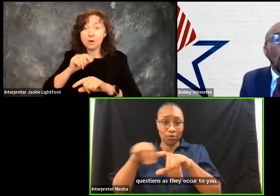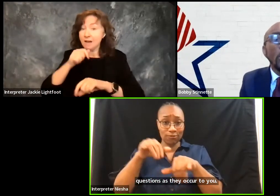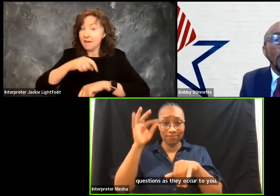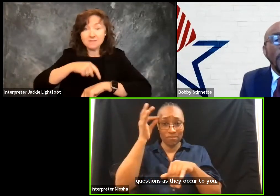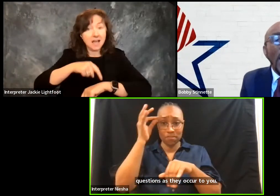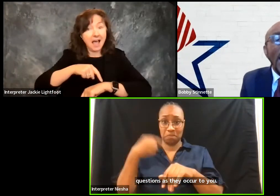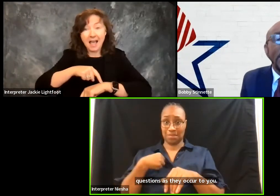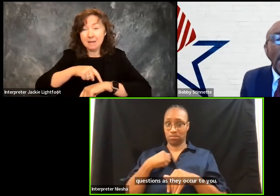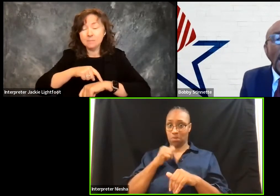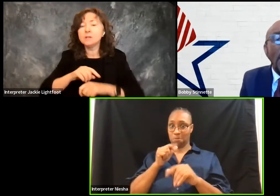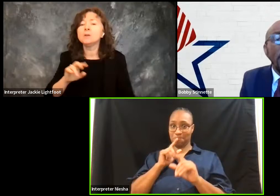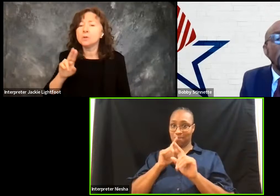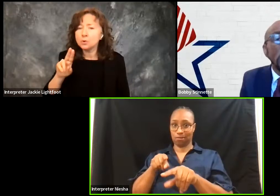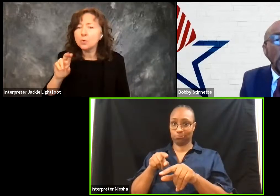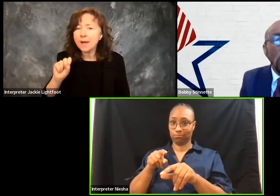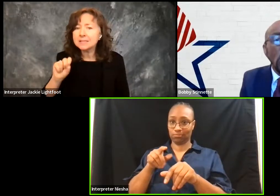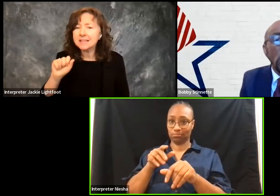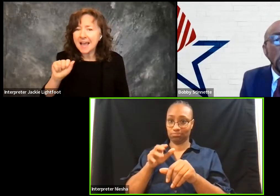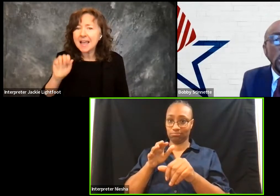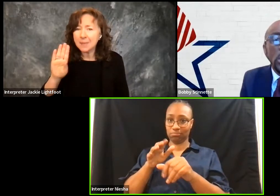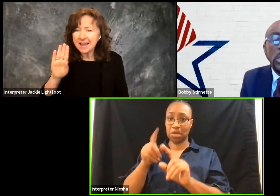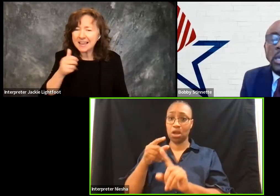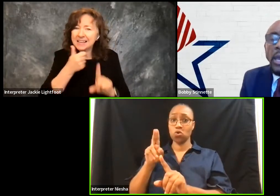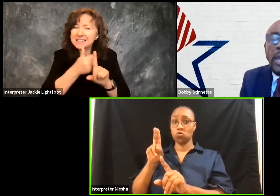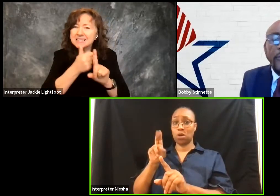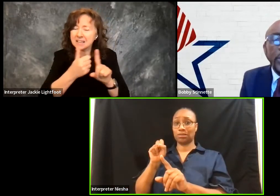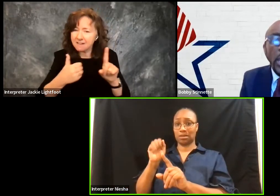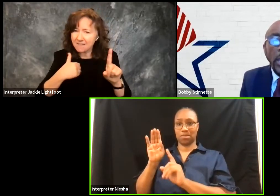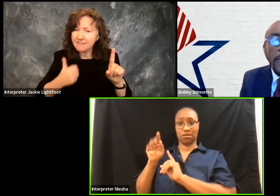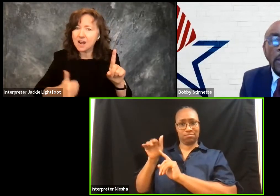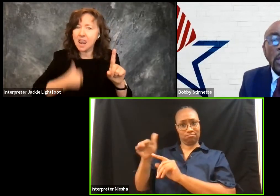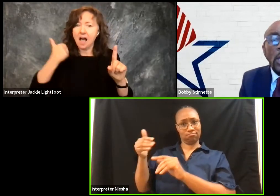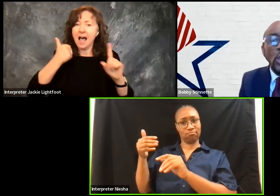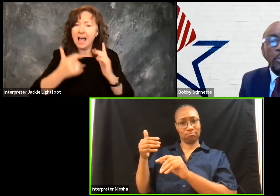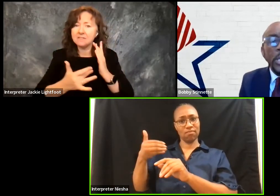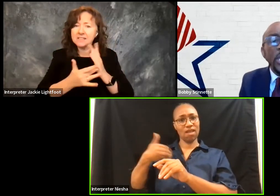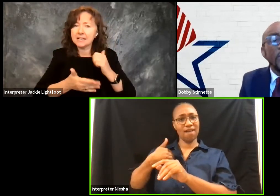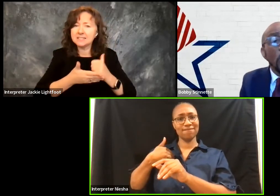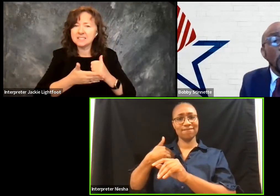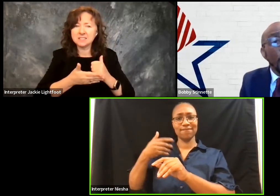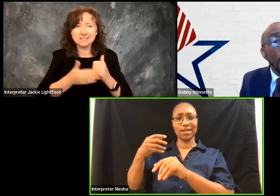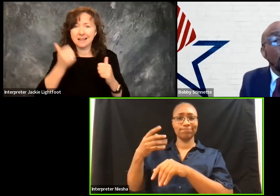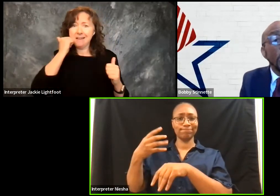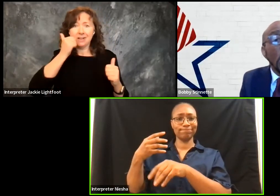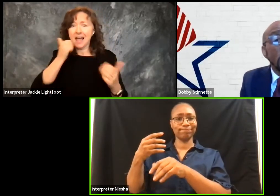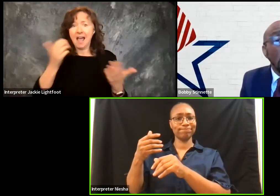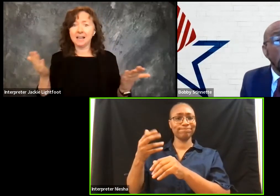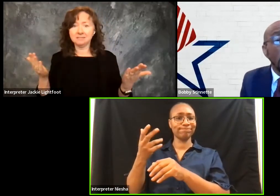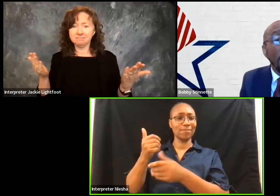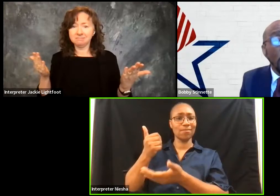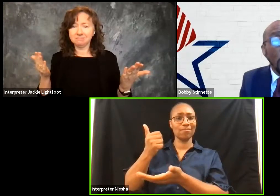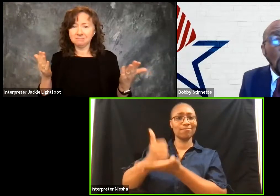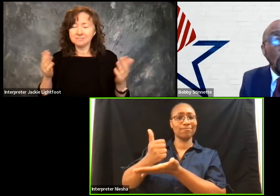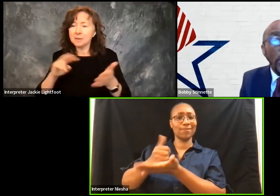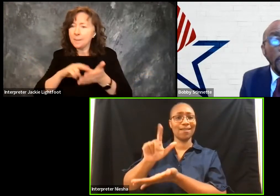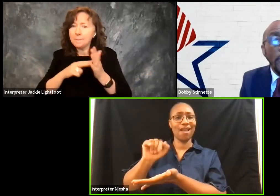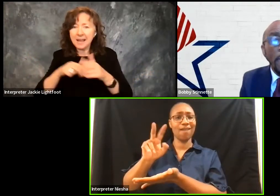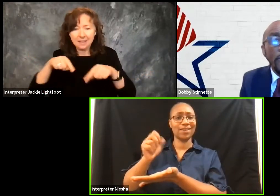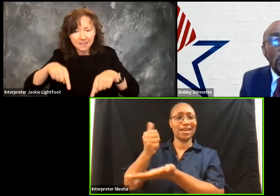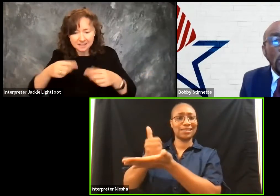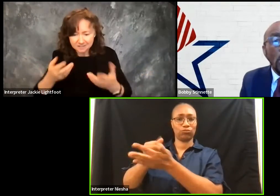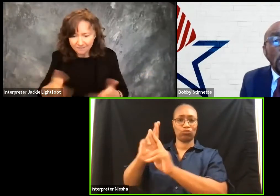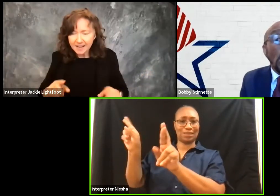Access Board provides live technical assistance every day. So please feel free to reach out to us after the